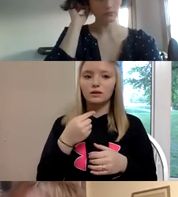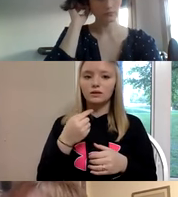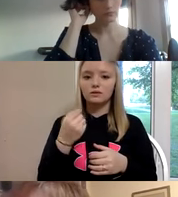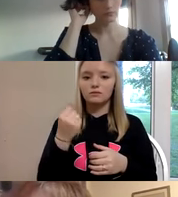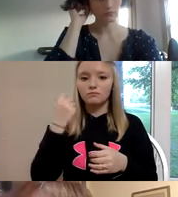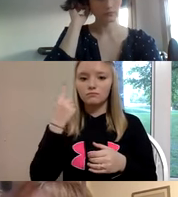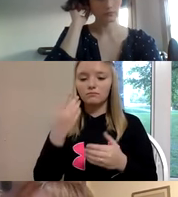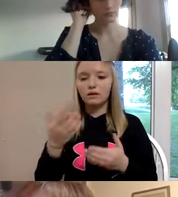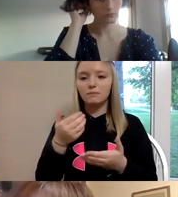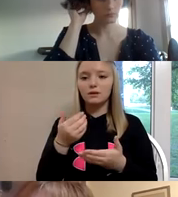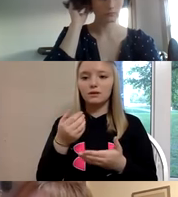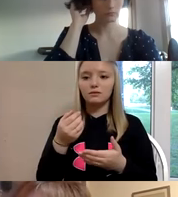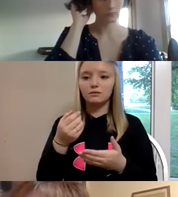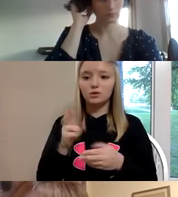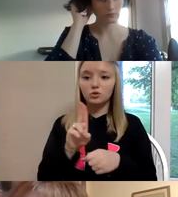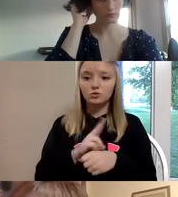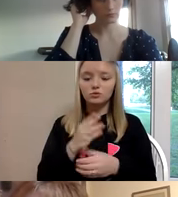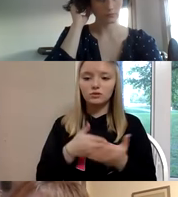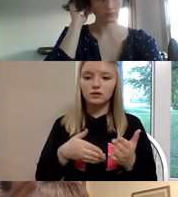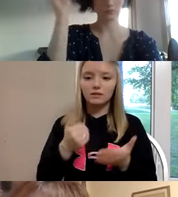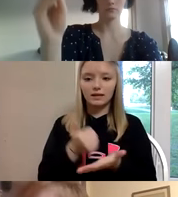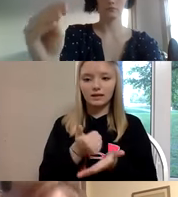it can help. So